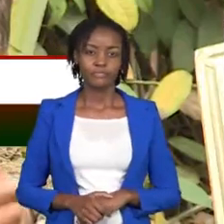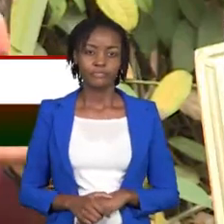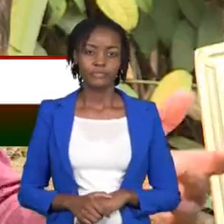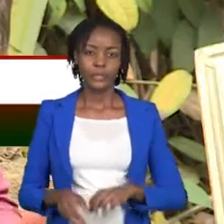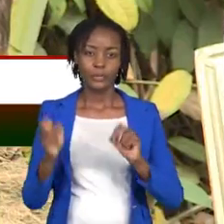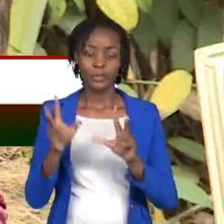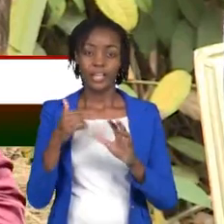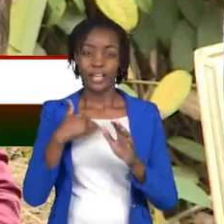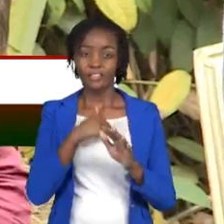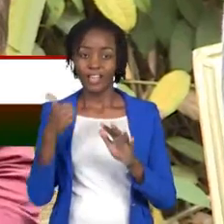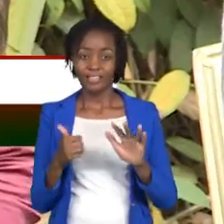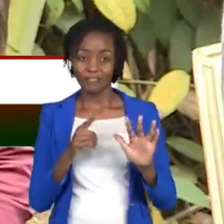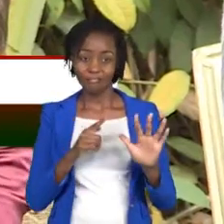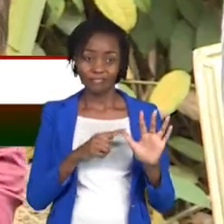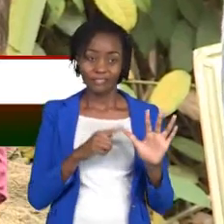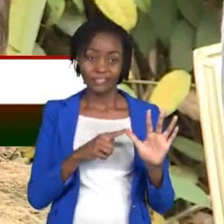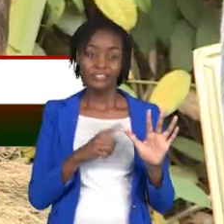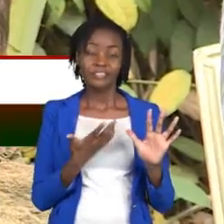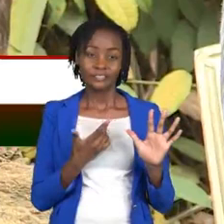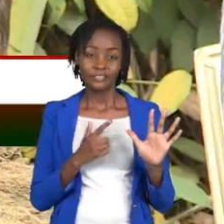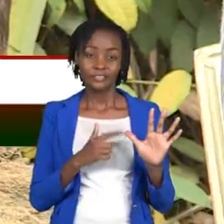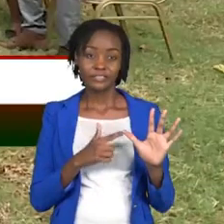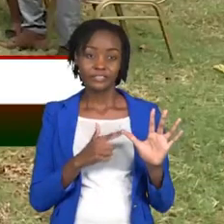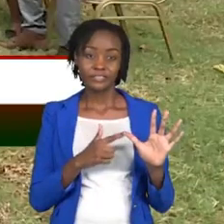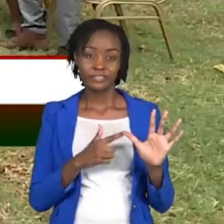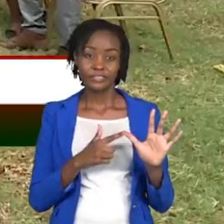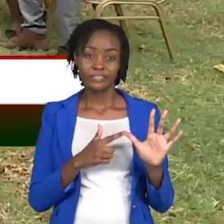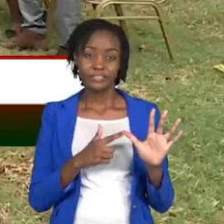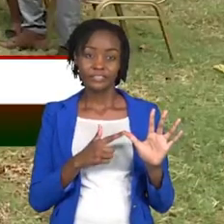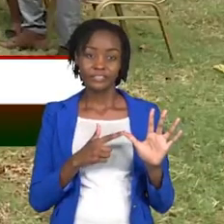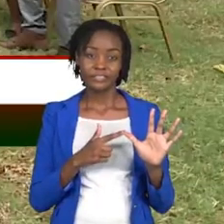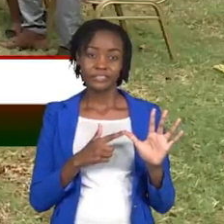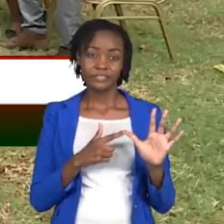to a very familiar face to Switch TV viewers, Jim India.